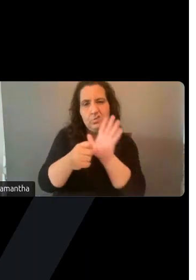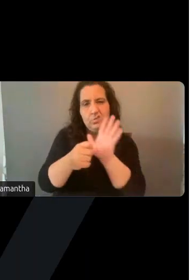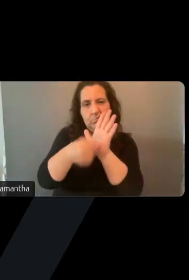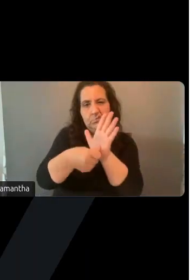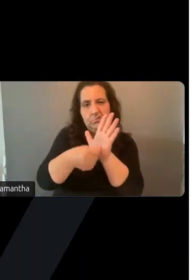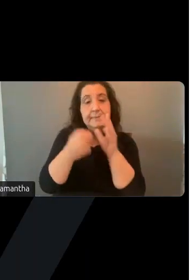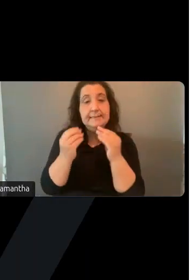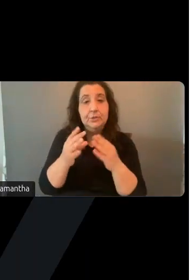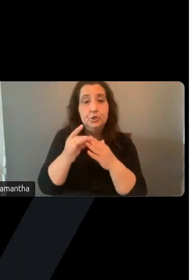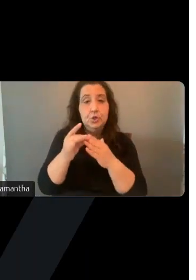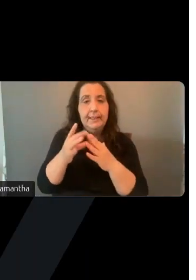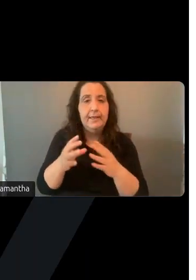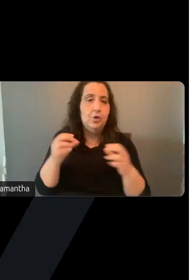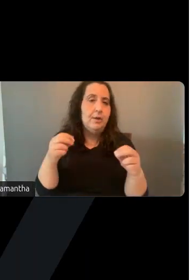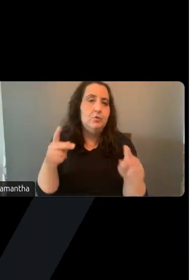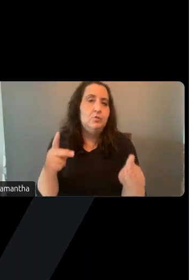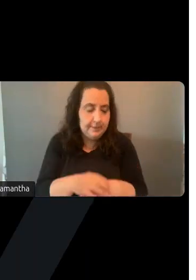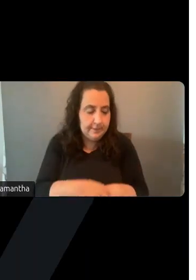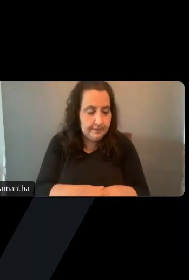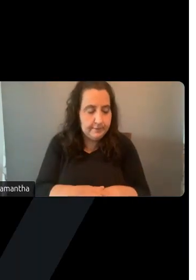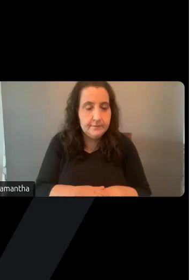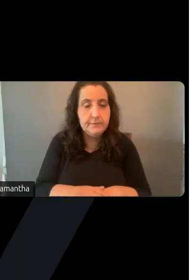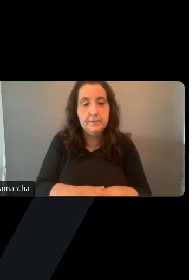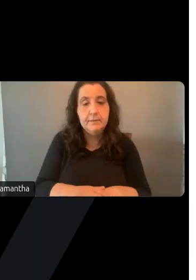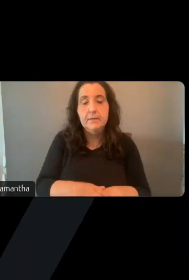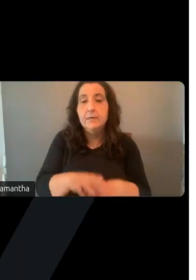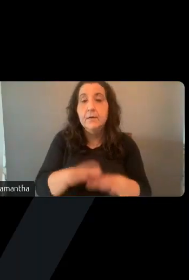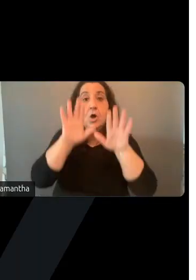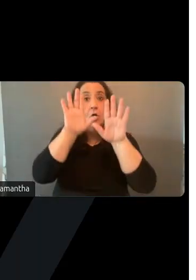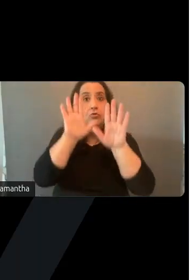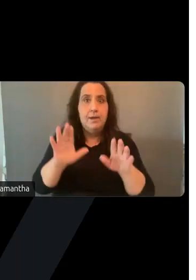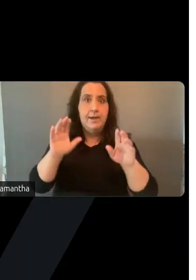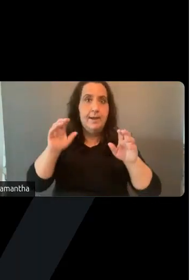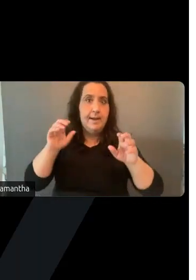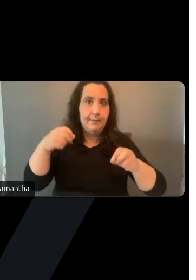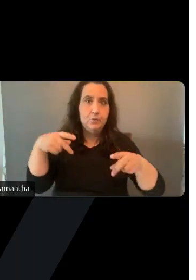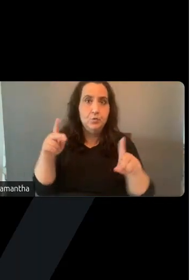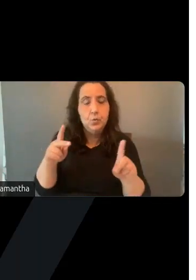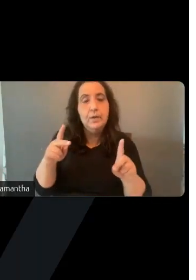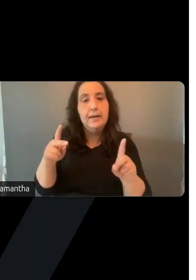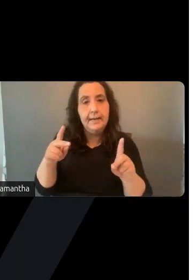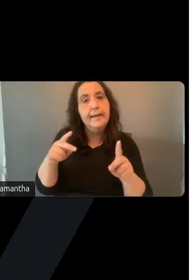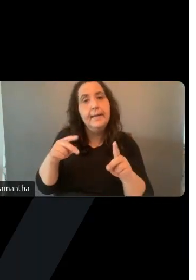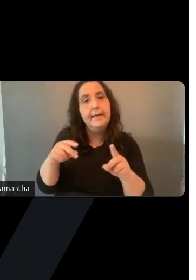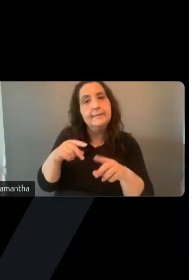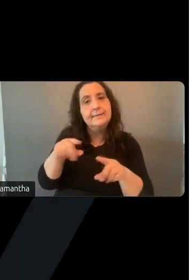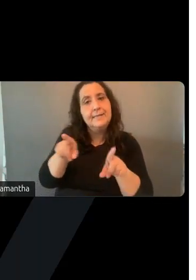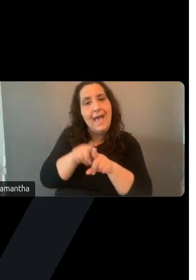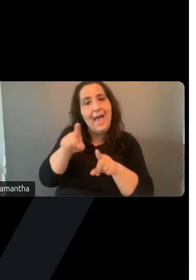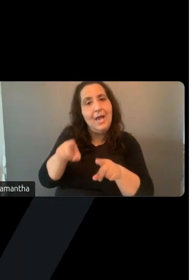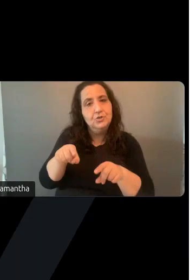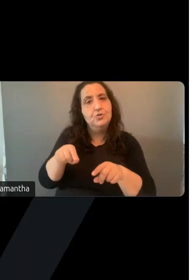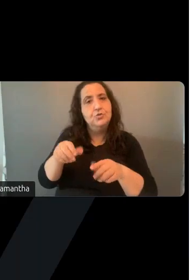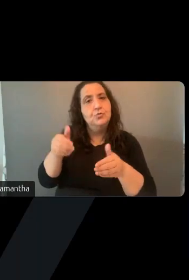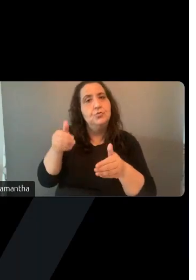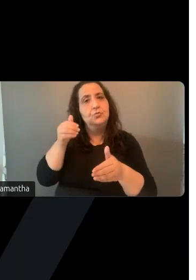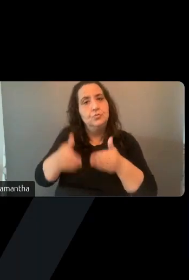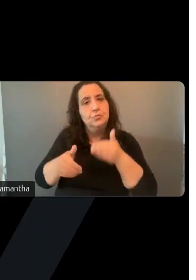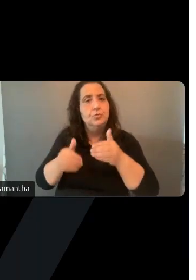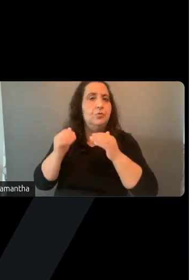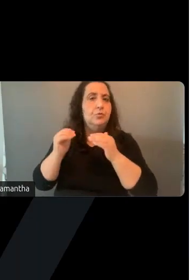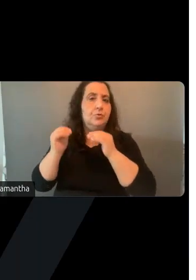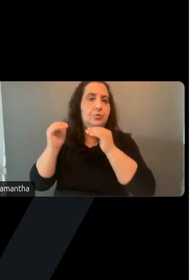opportunities. This is a great opportunity as you move on to your career with New York City Public Schools,